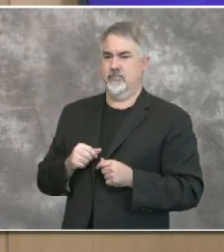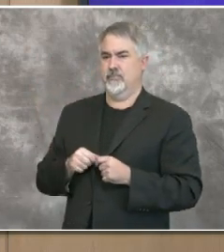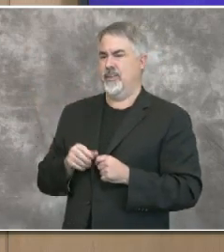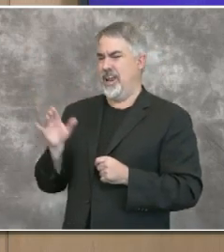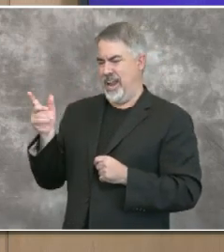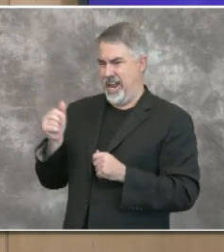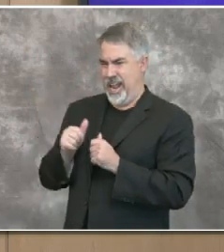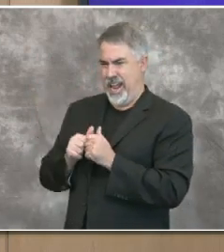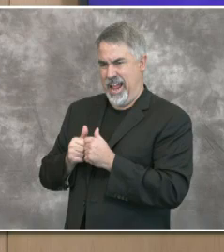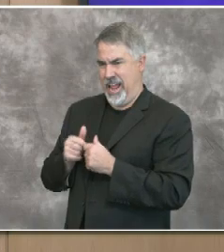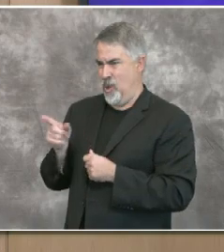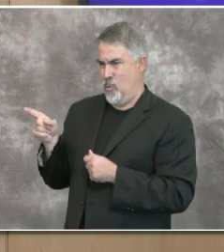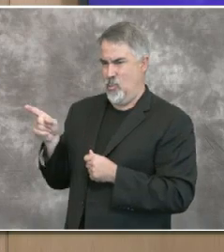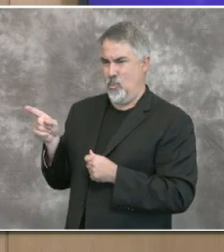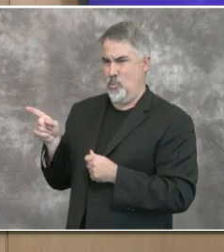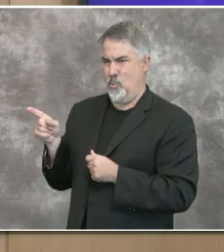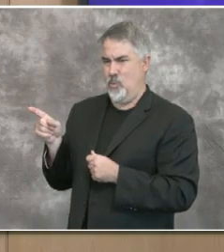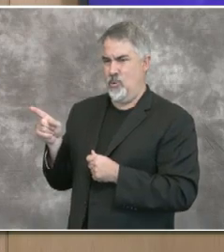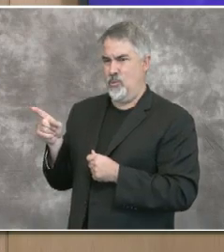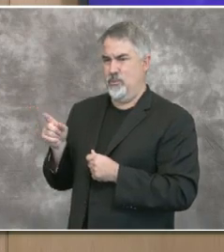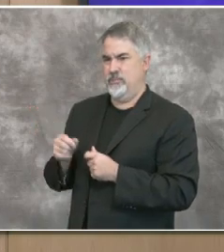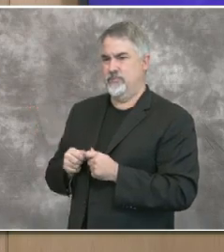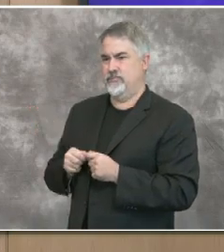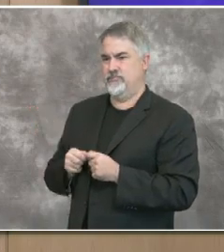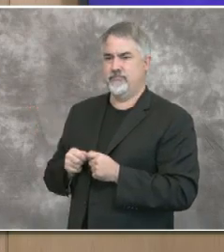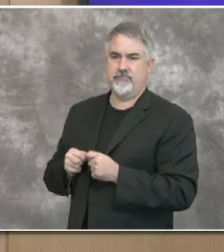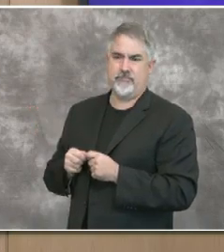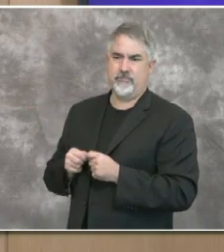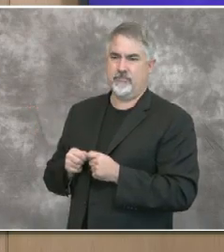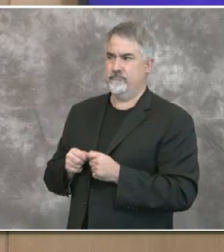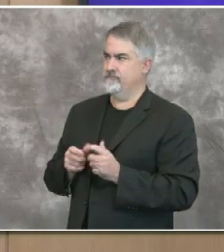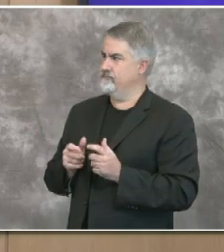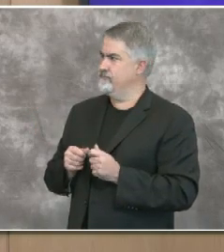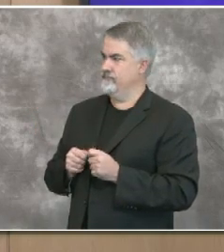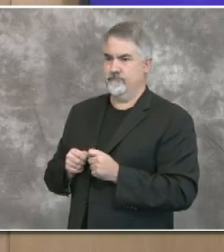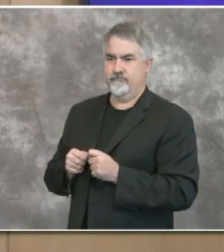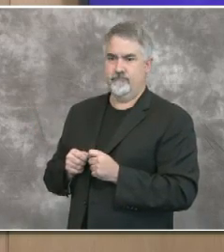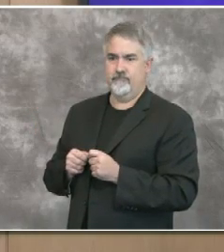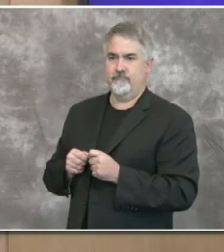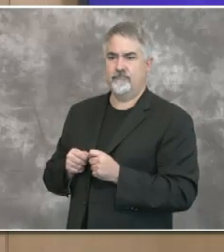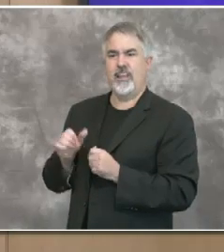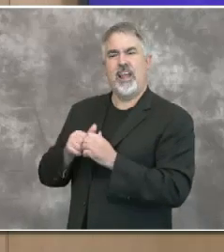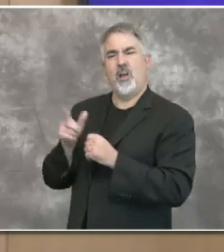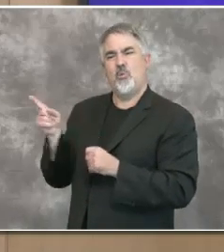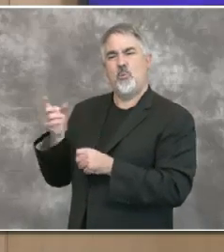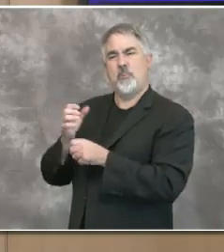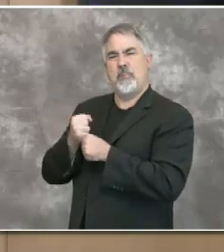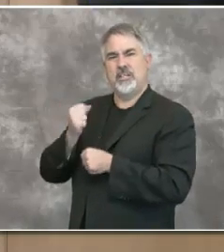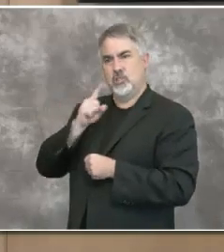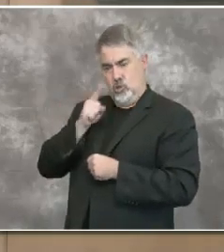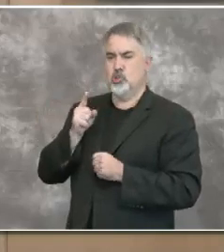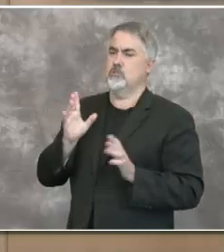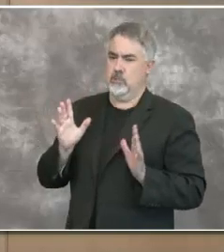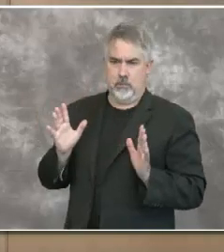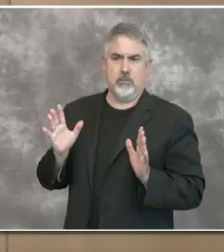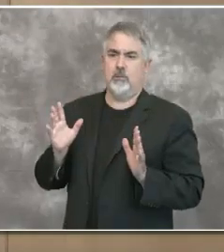in testing within certain communities where access to transportation or access to care may be an issue?